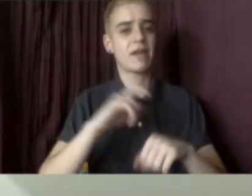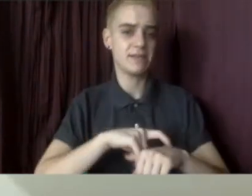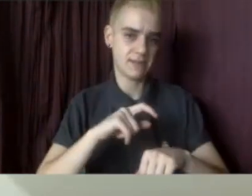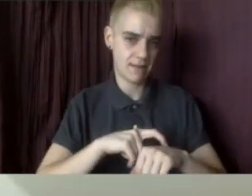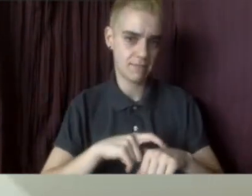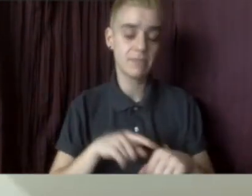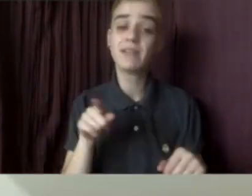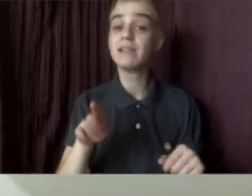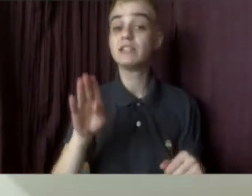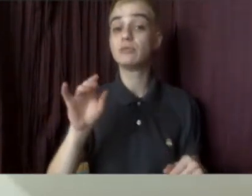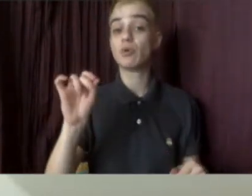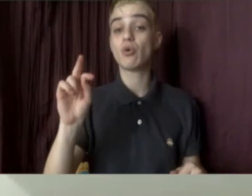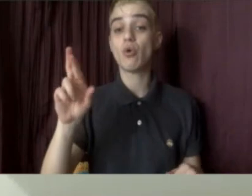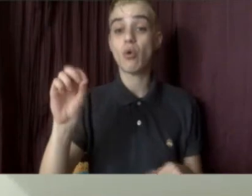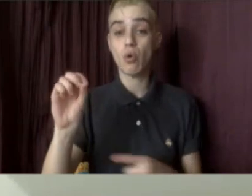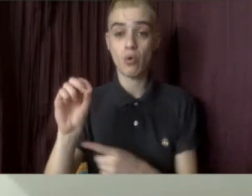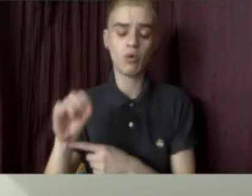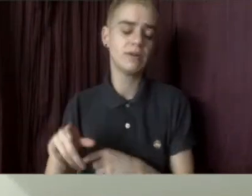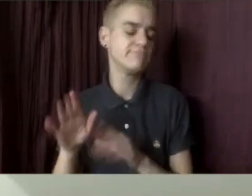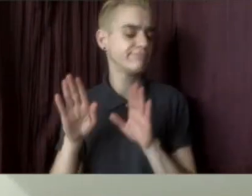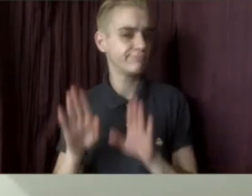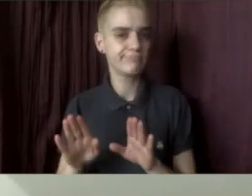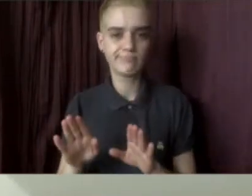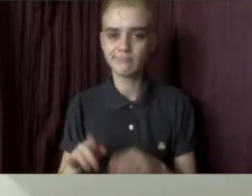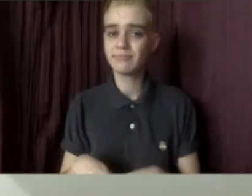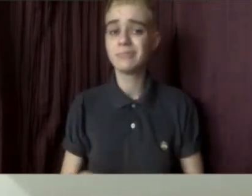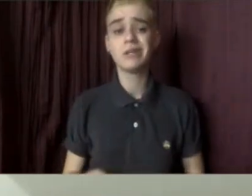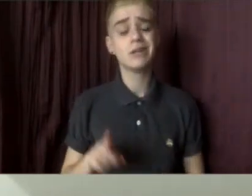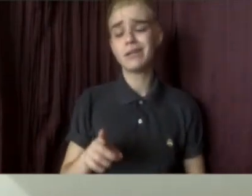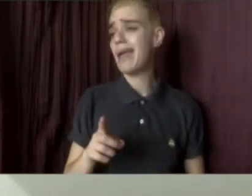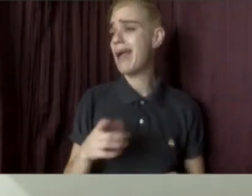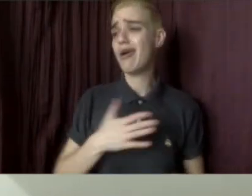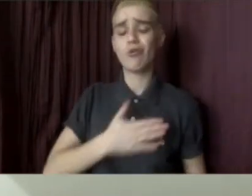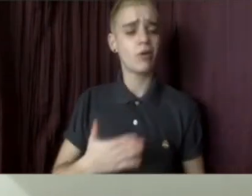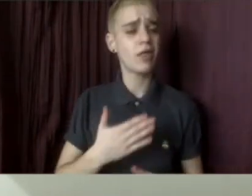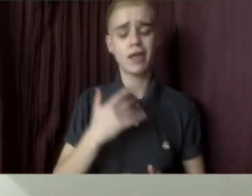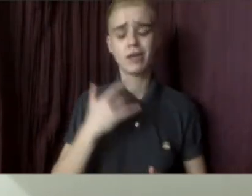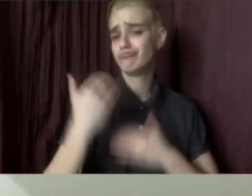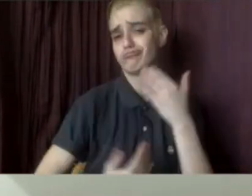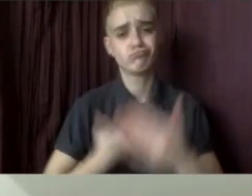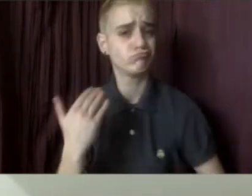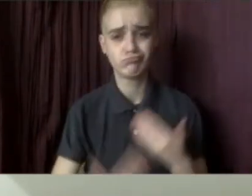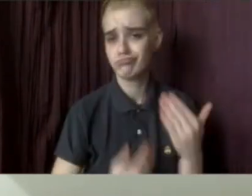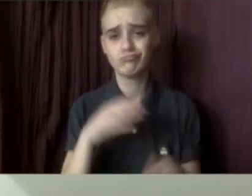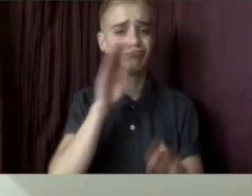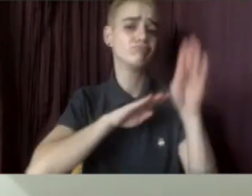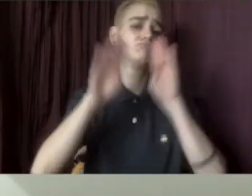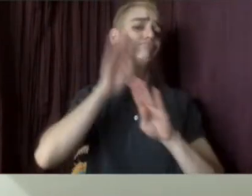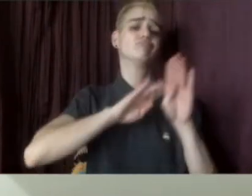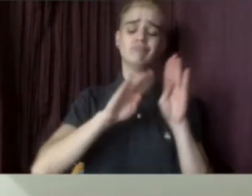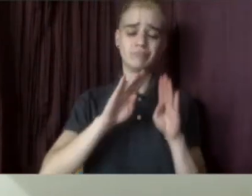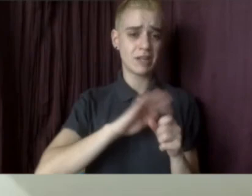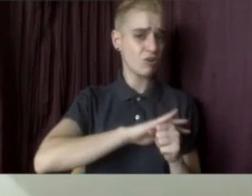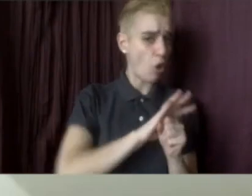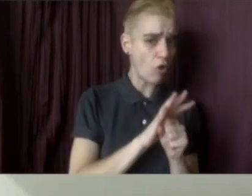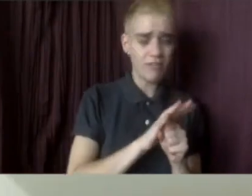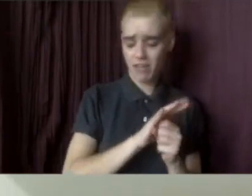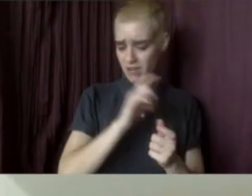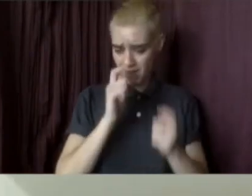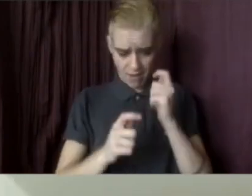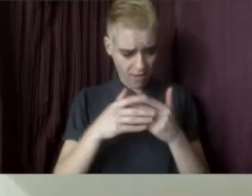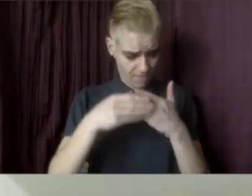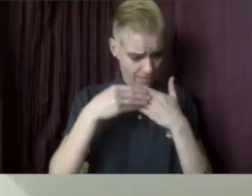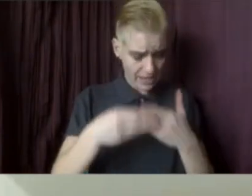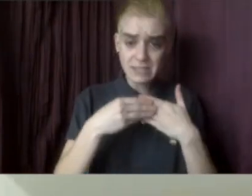great process. And now sort of the fruits of that will be the data sets that the president and different states will receive this